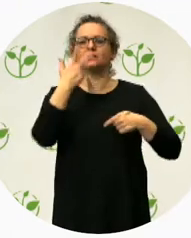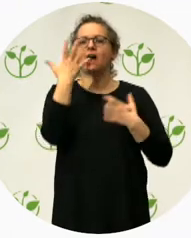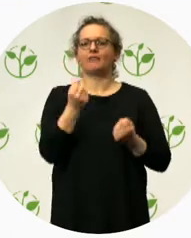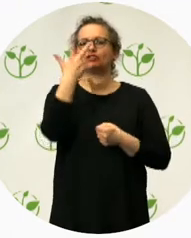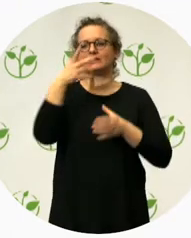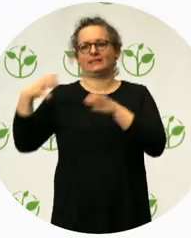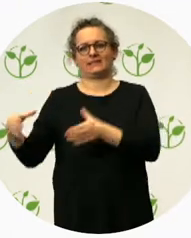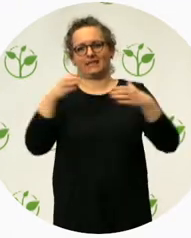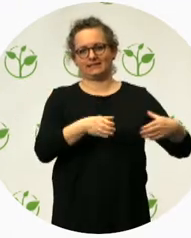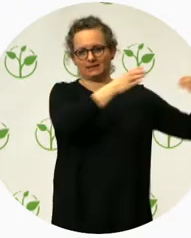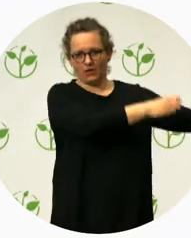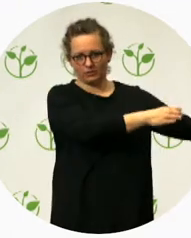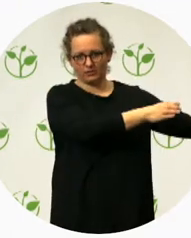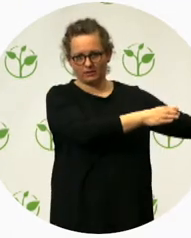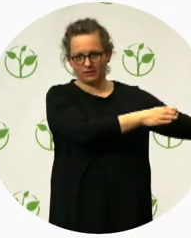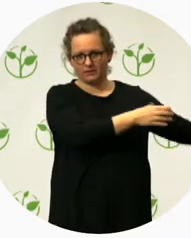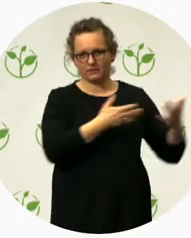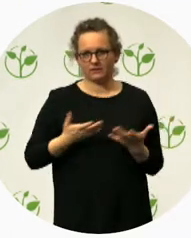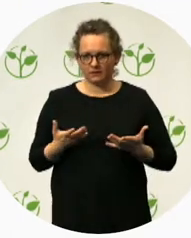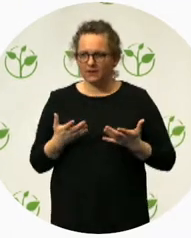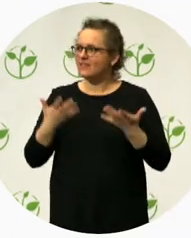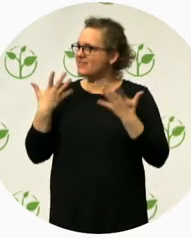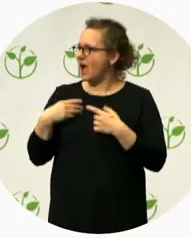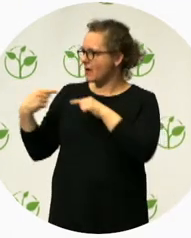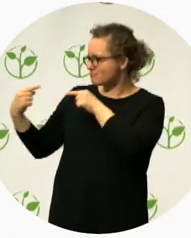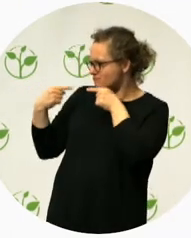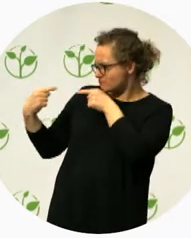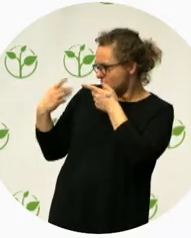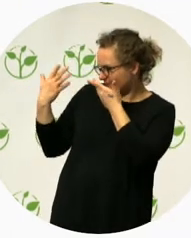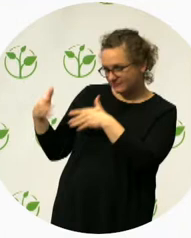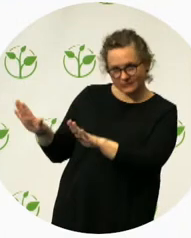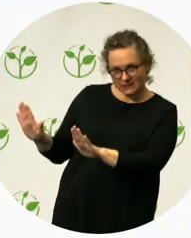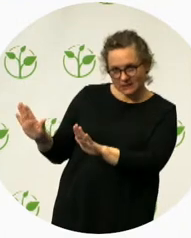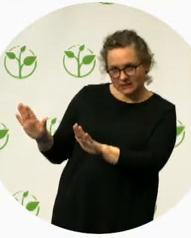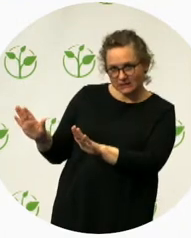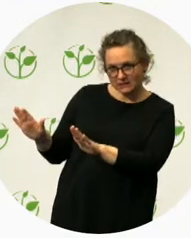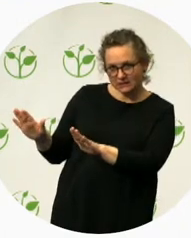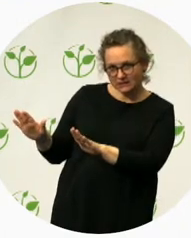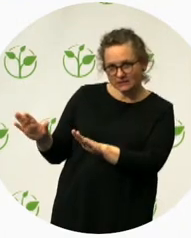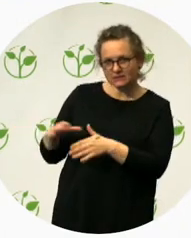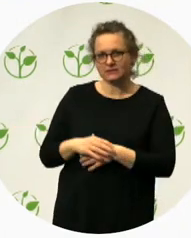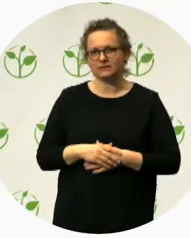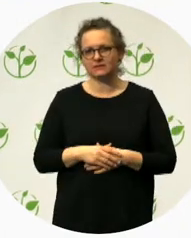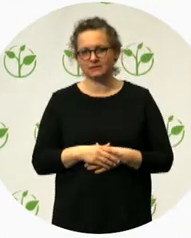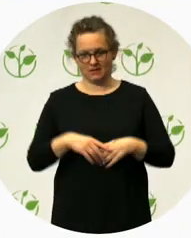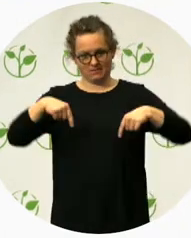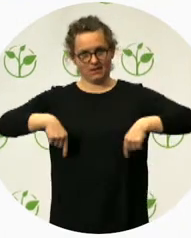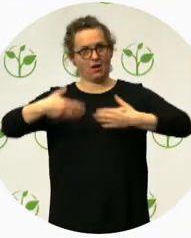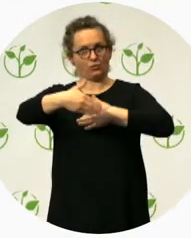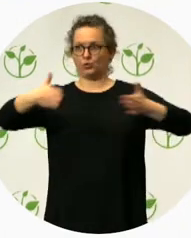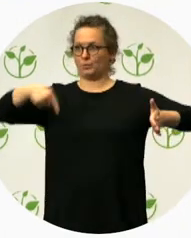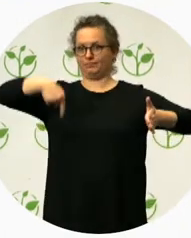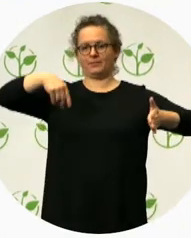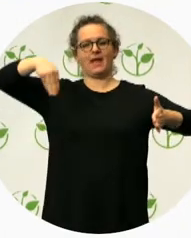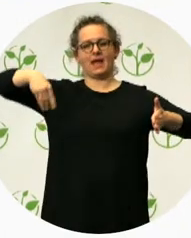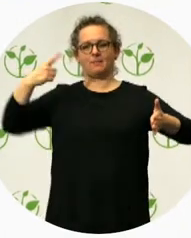out into the 3 rooms. So one of the sessions is always in M1, this is M1. M2 is the room next door, that's the oval